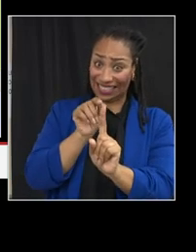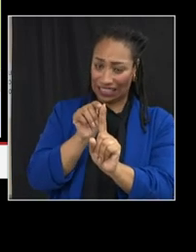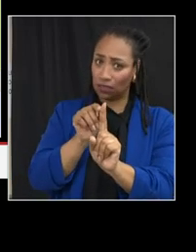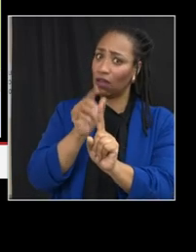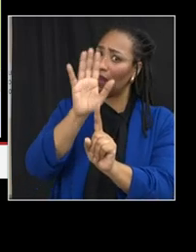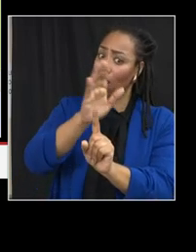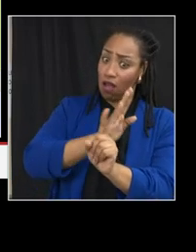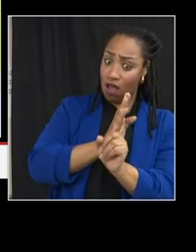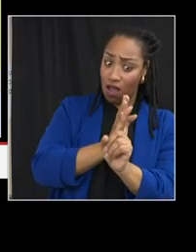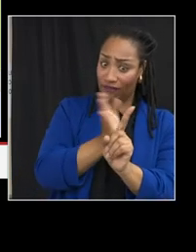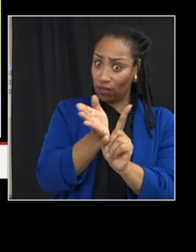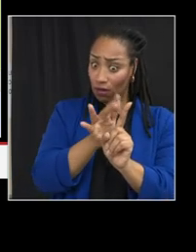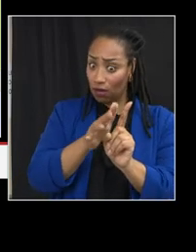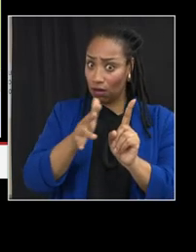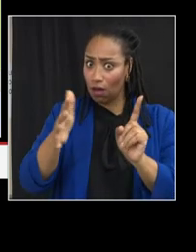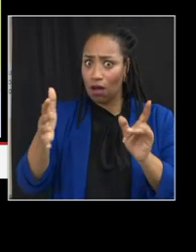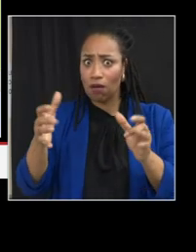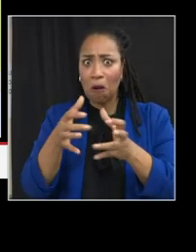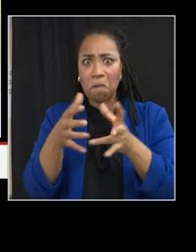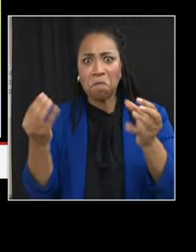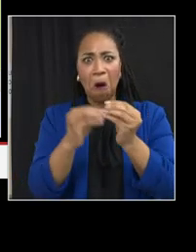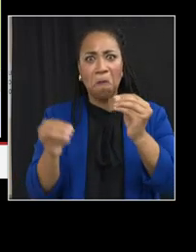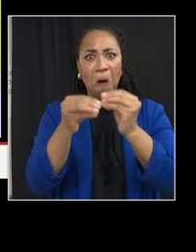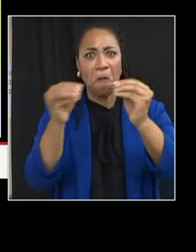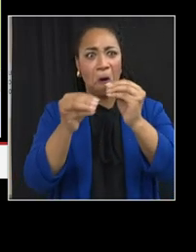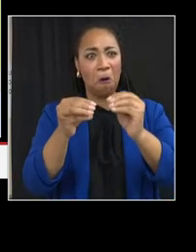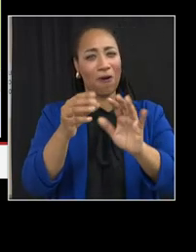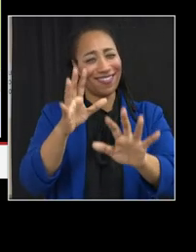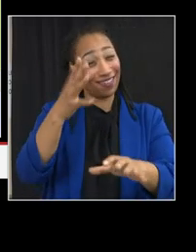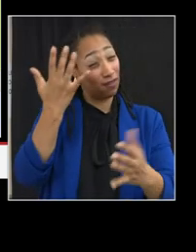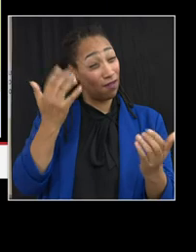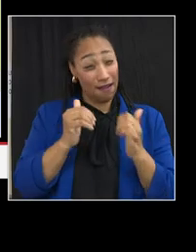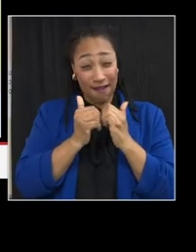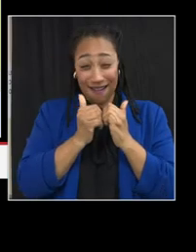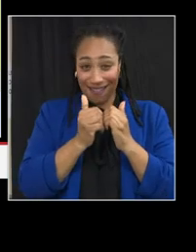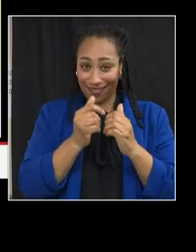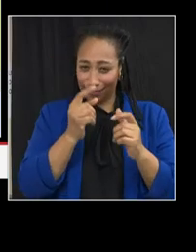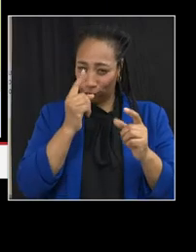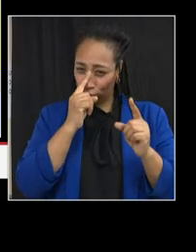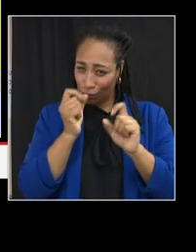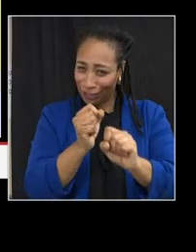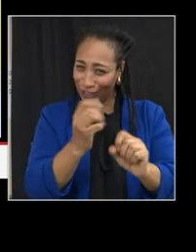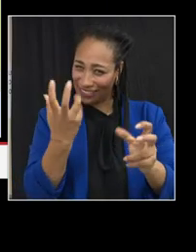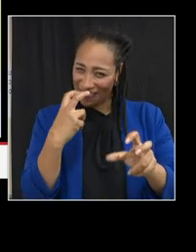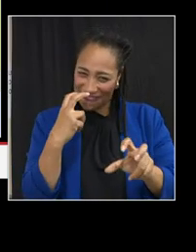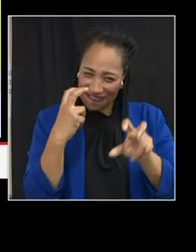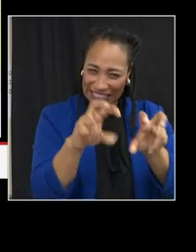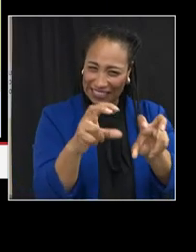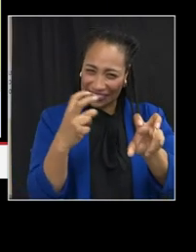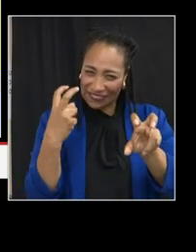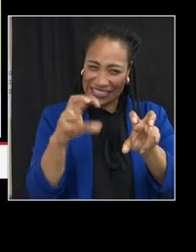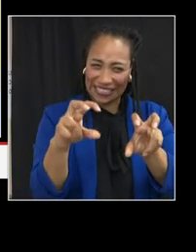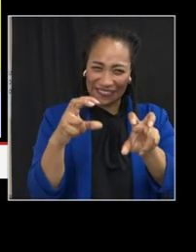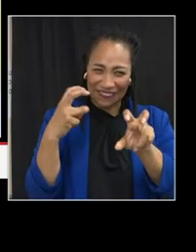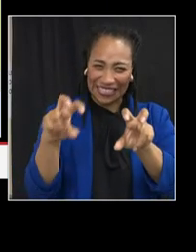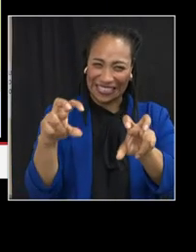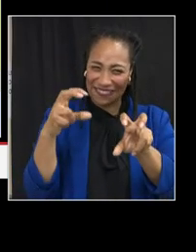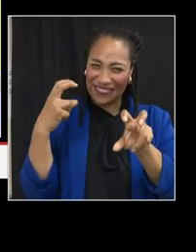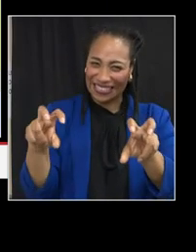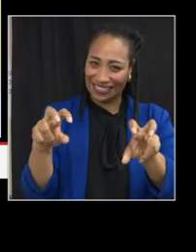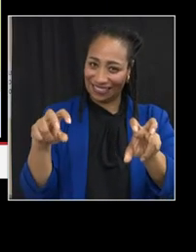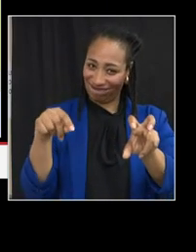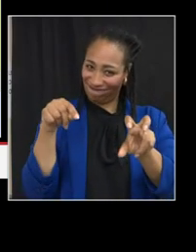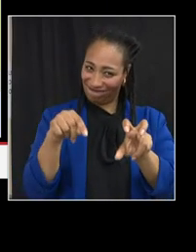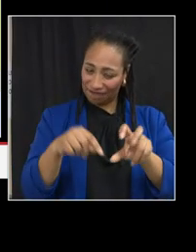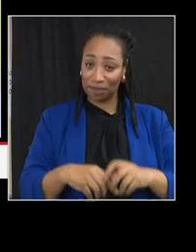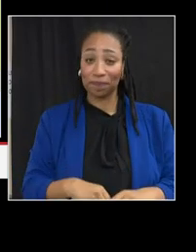Because of the strategic investments we made in our curricula, especially around reading, And the